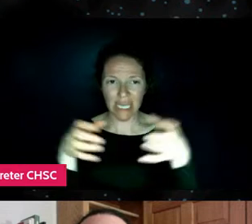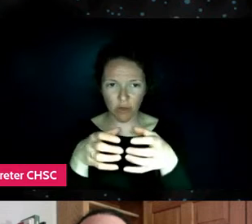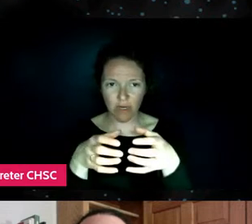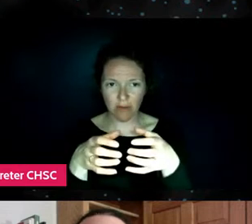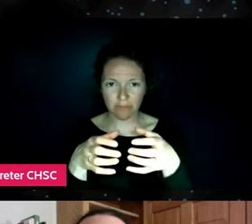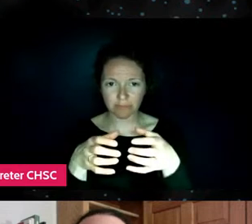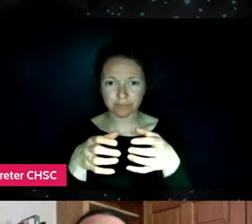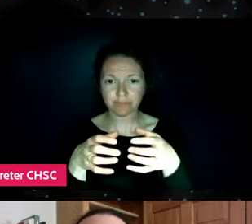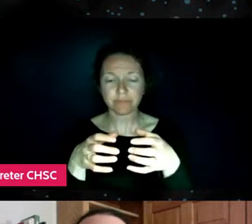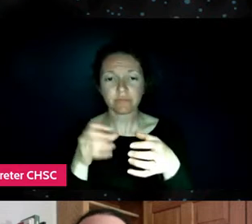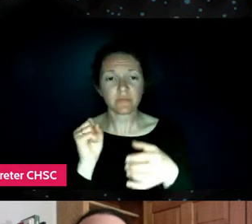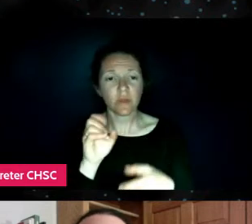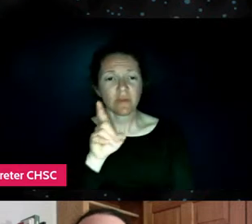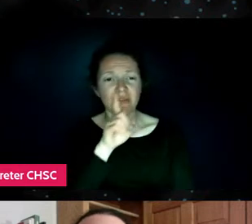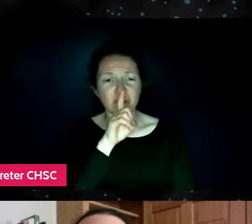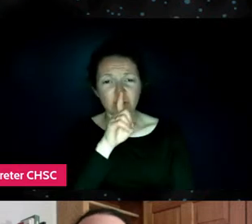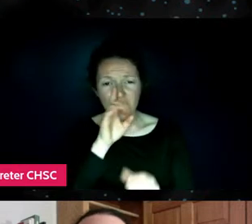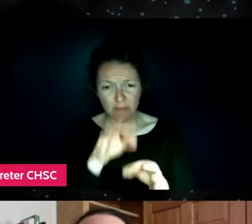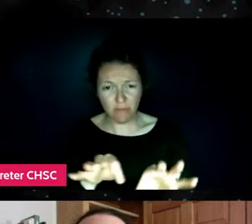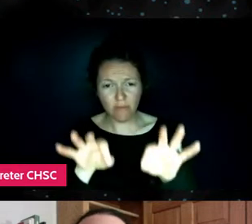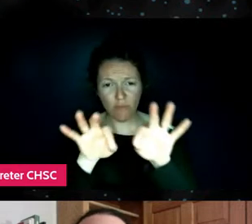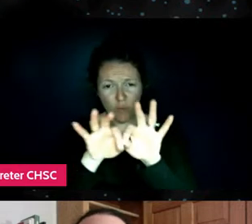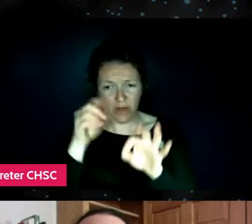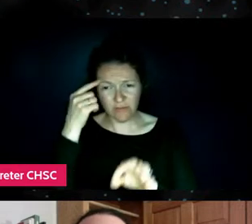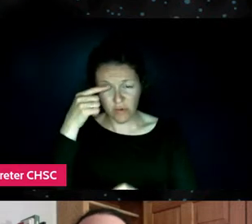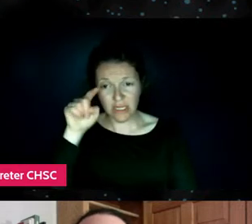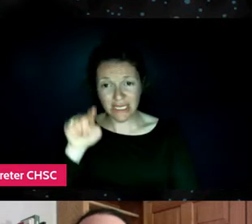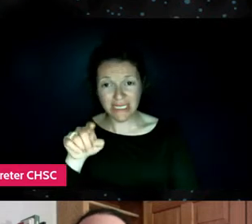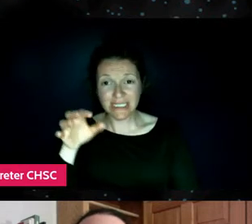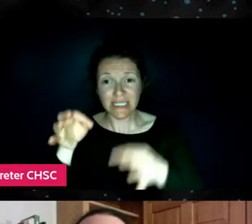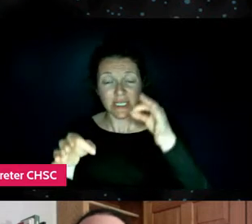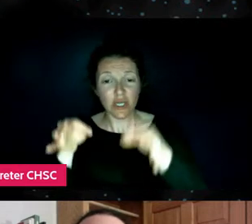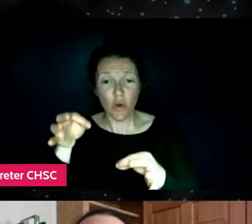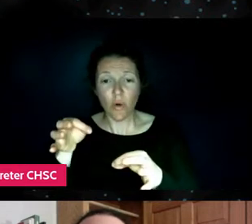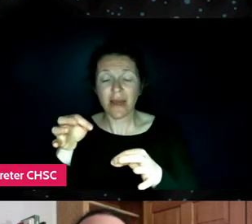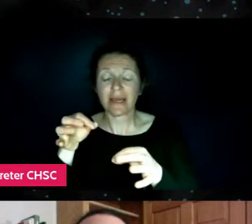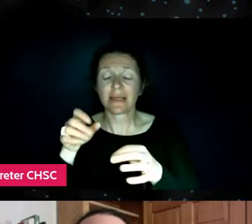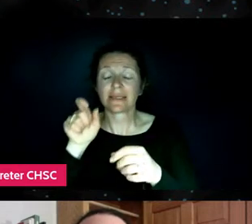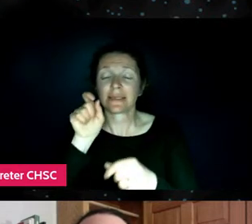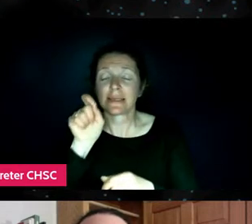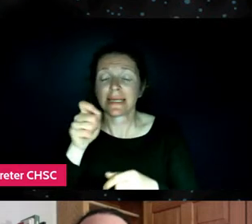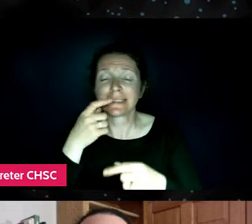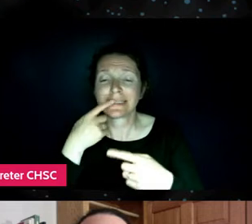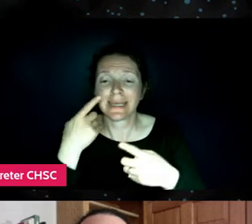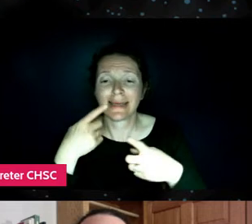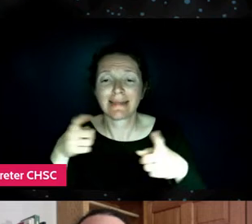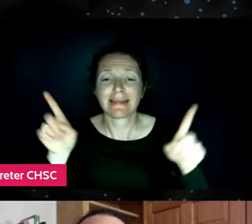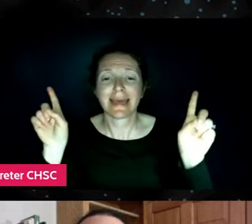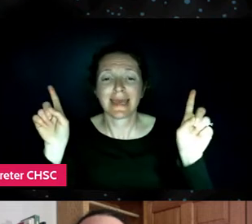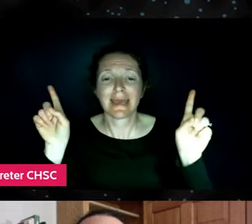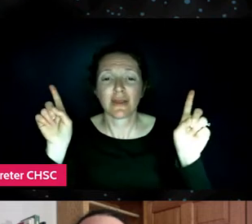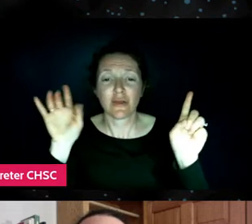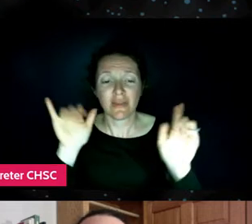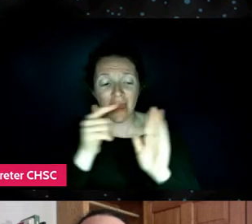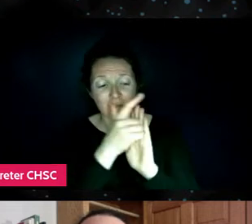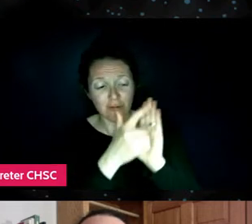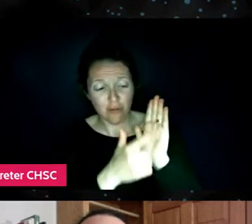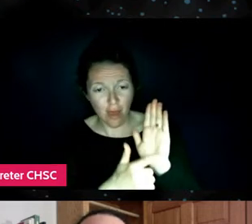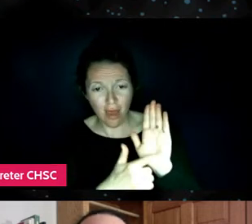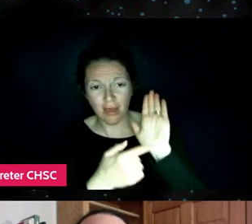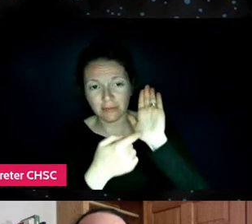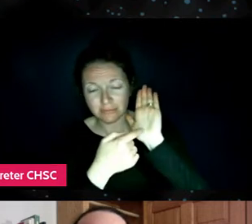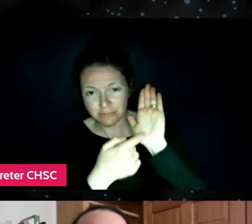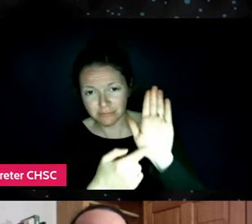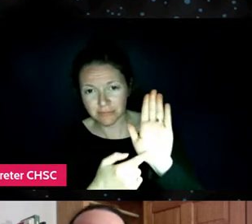important piece of this case for the courts to actually simply declare the law as it states. And so